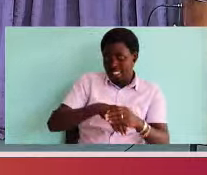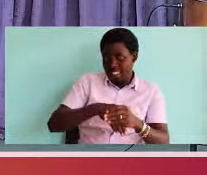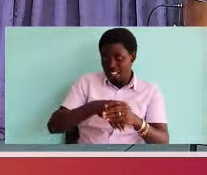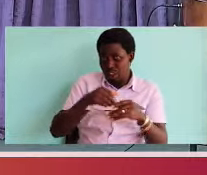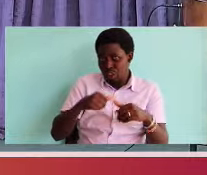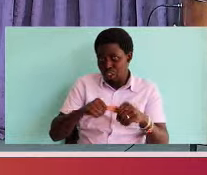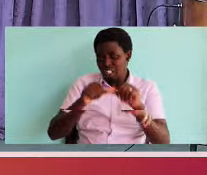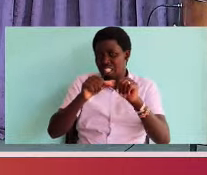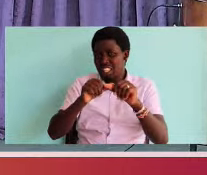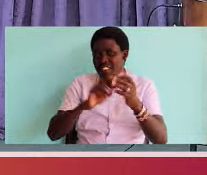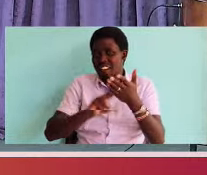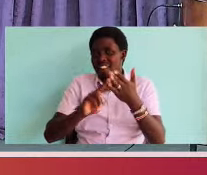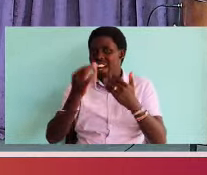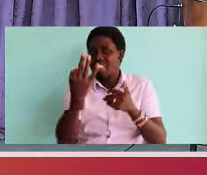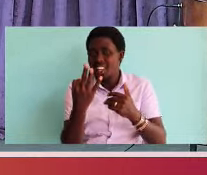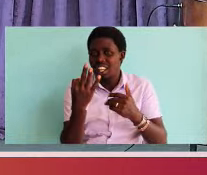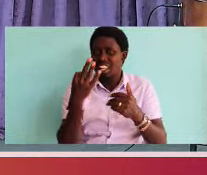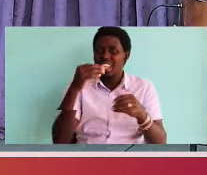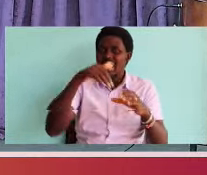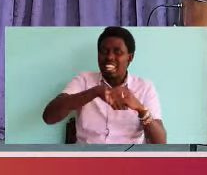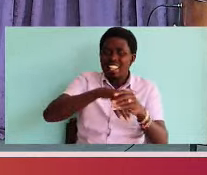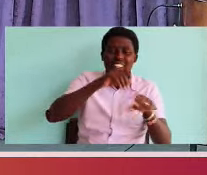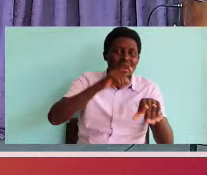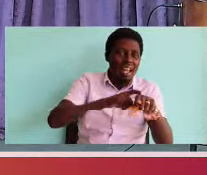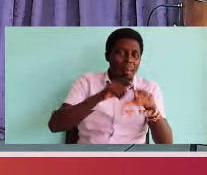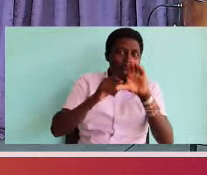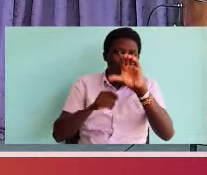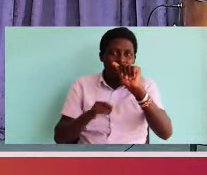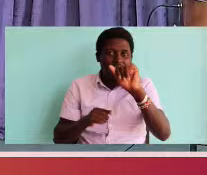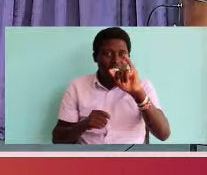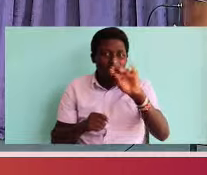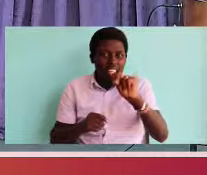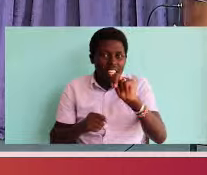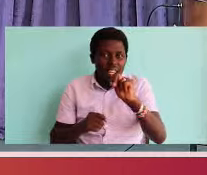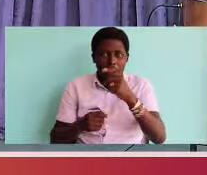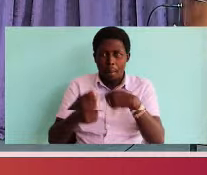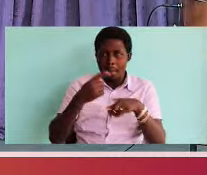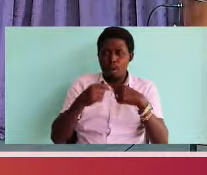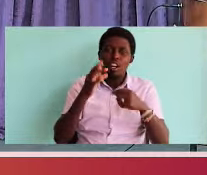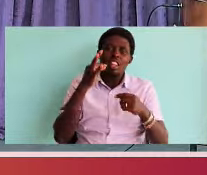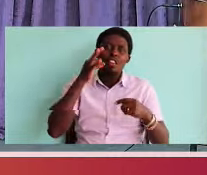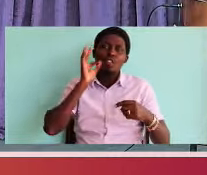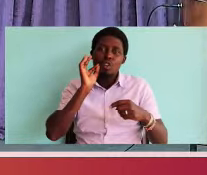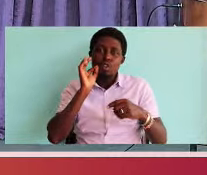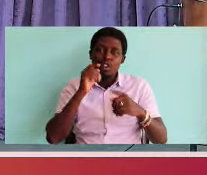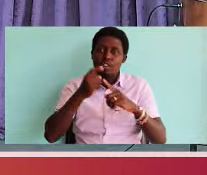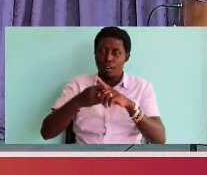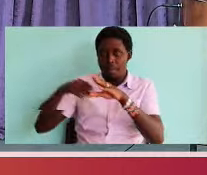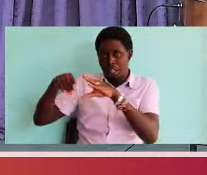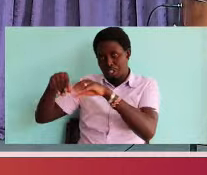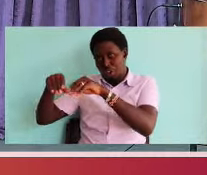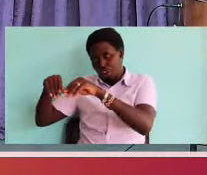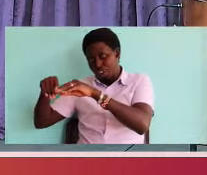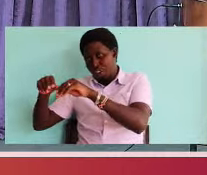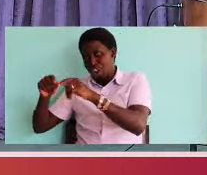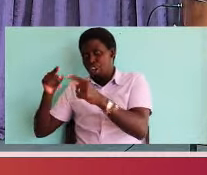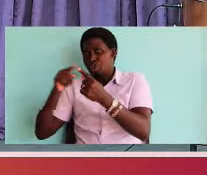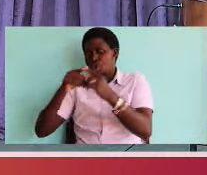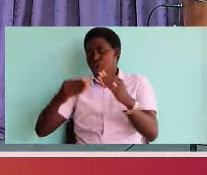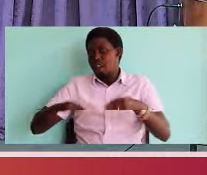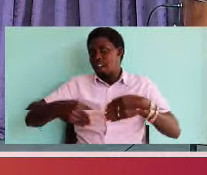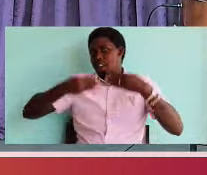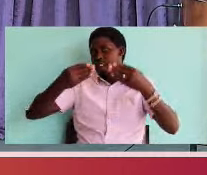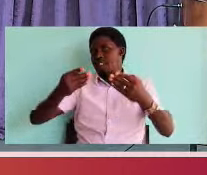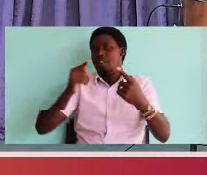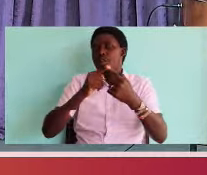verse 3, in the course of time, Cain brought some of the fruit of the soil as an offering to